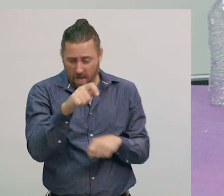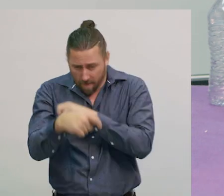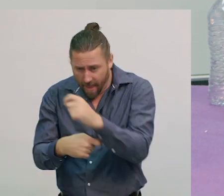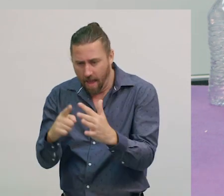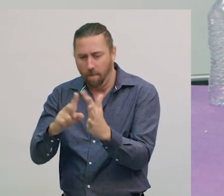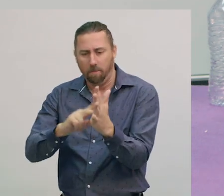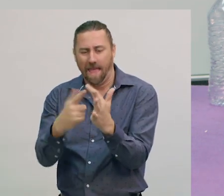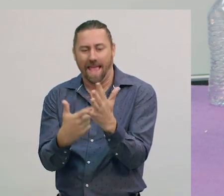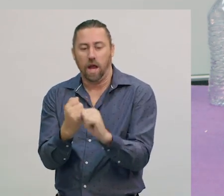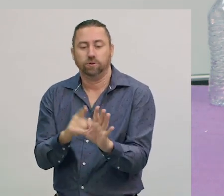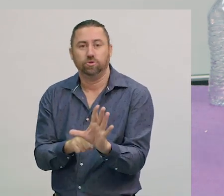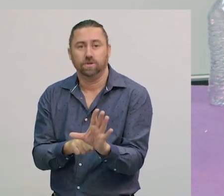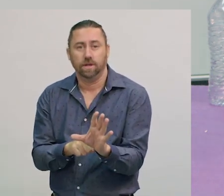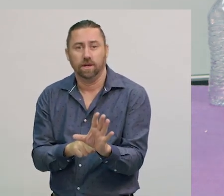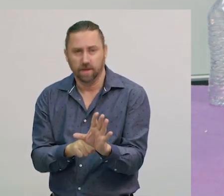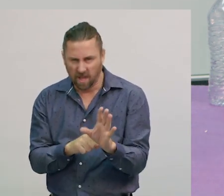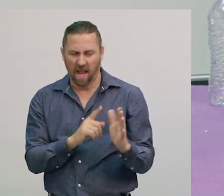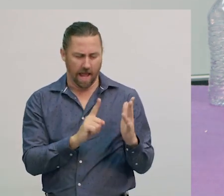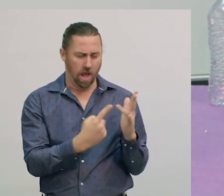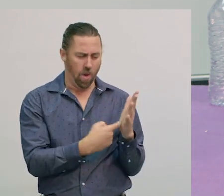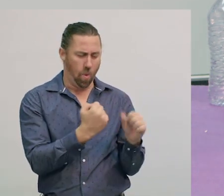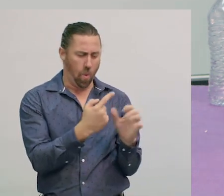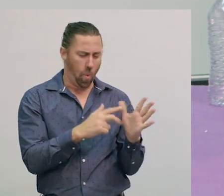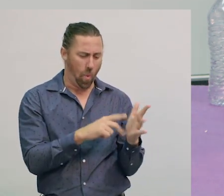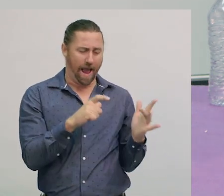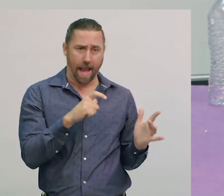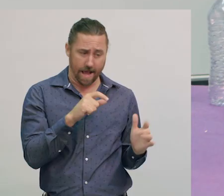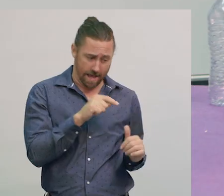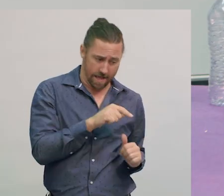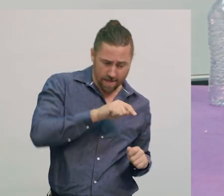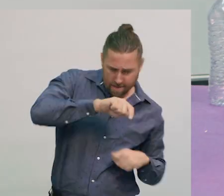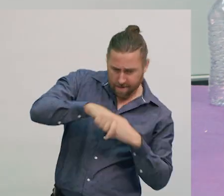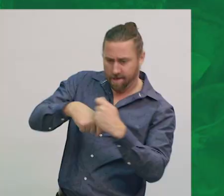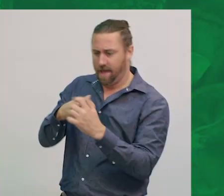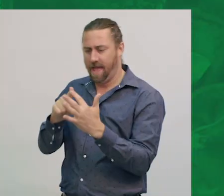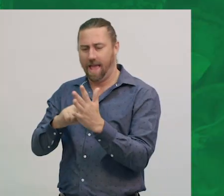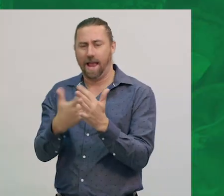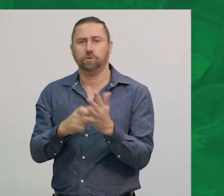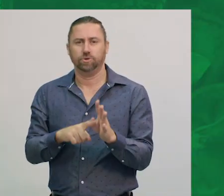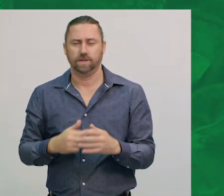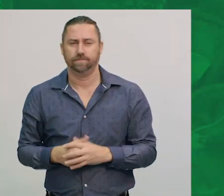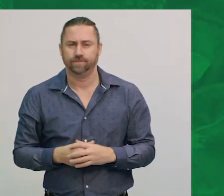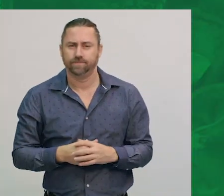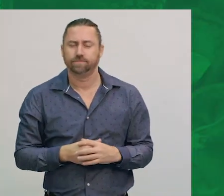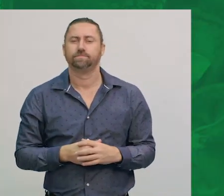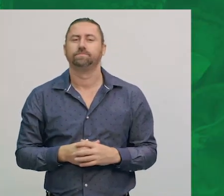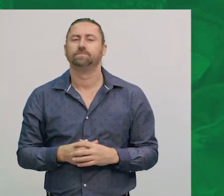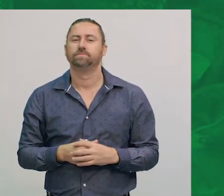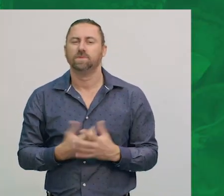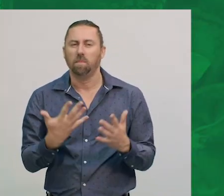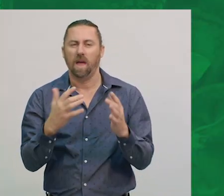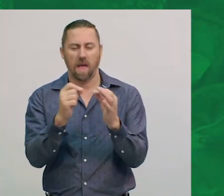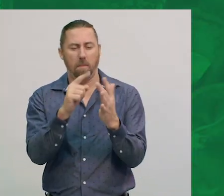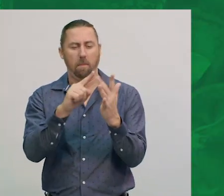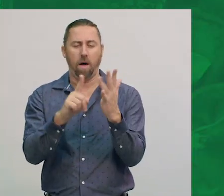Waste-to-energy facilities use organic waste materials as an energy source. Organic waste is material that comes